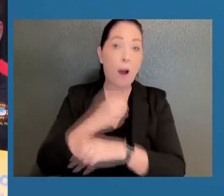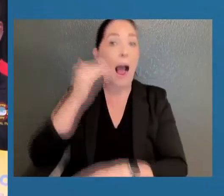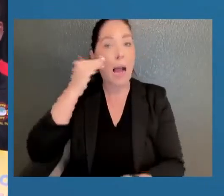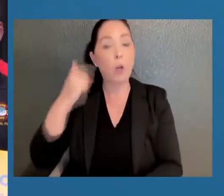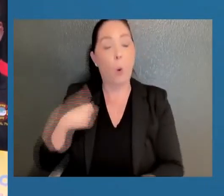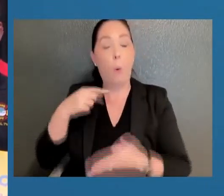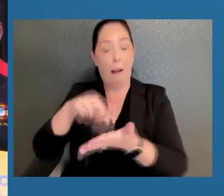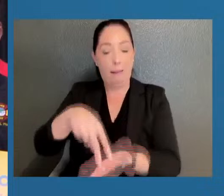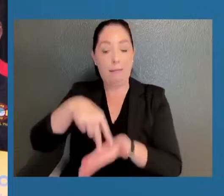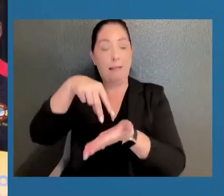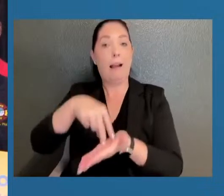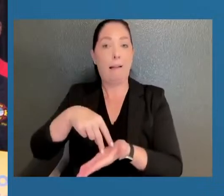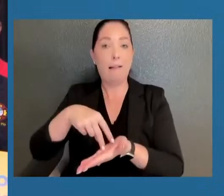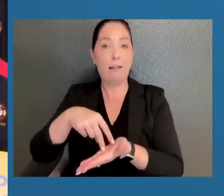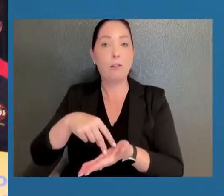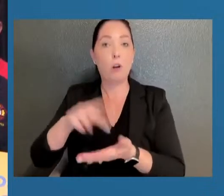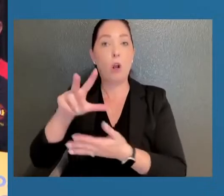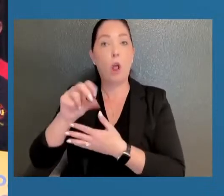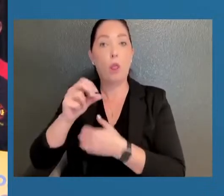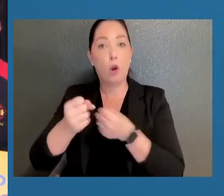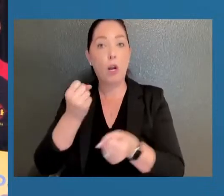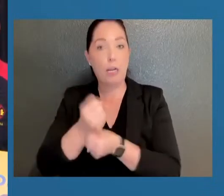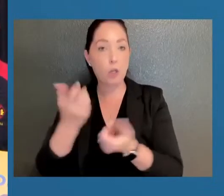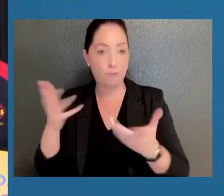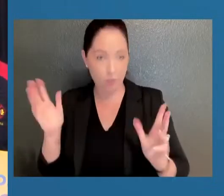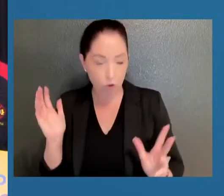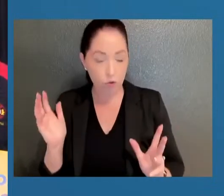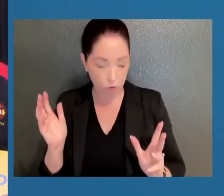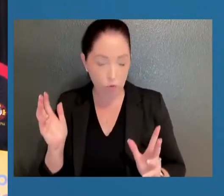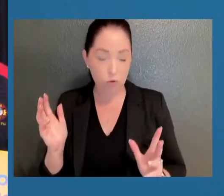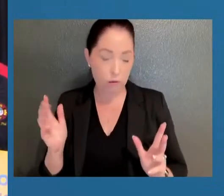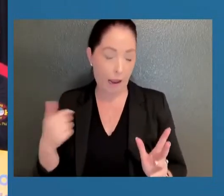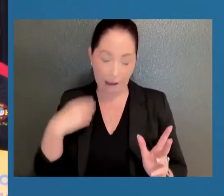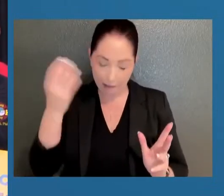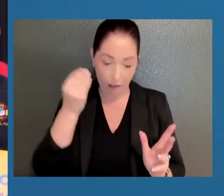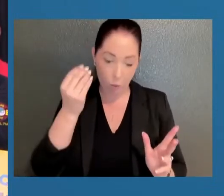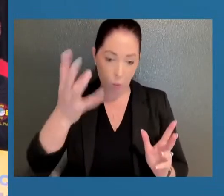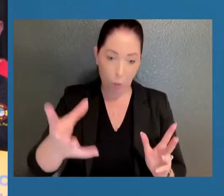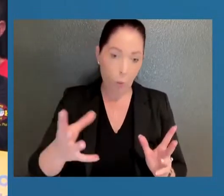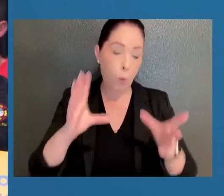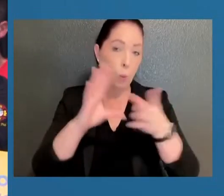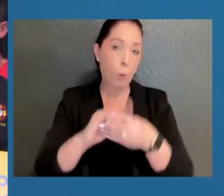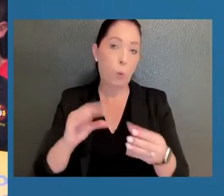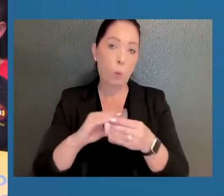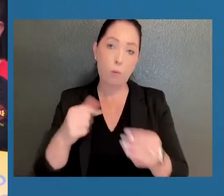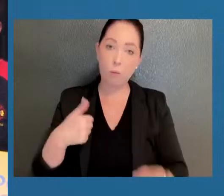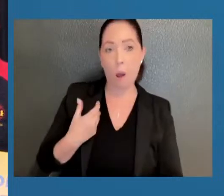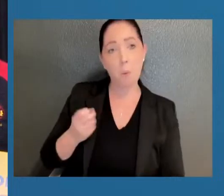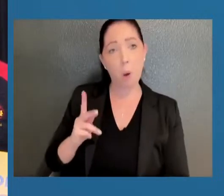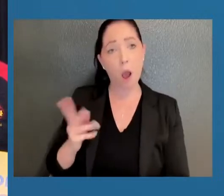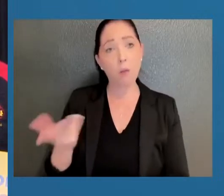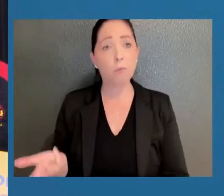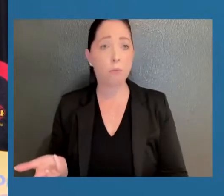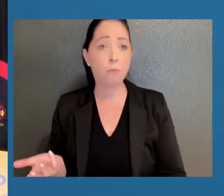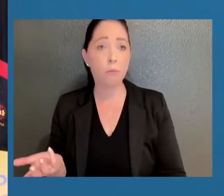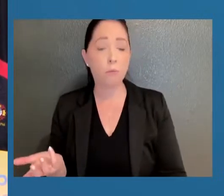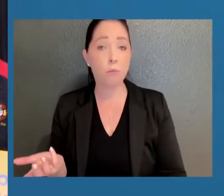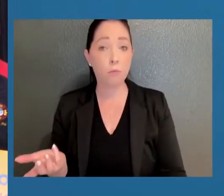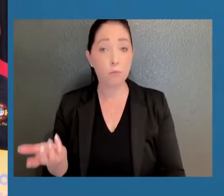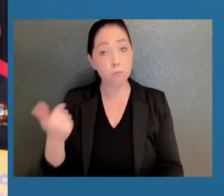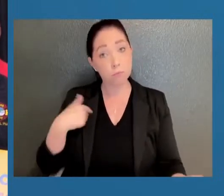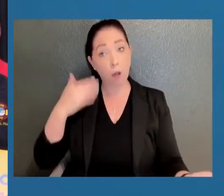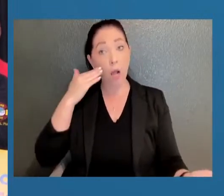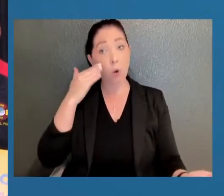today after 30 years in the movement and saying, I'm okay. I'm